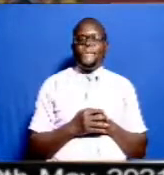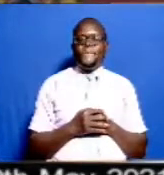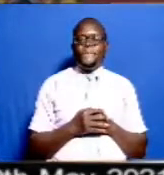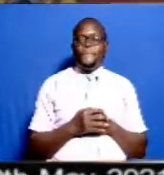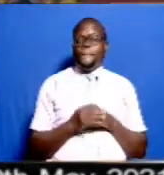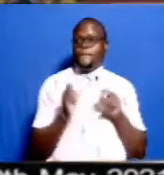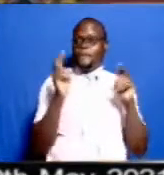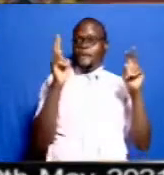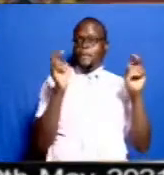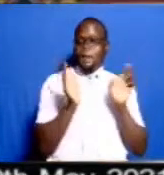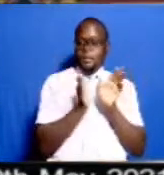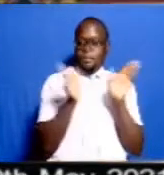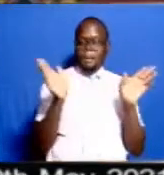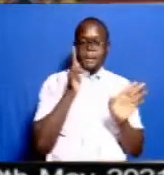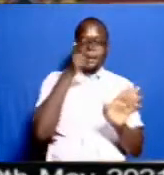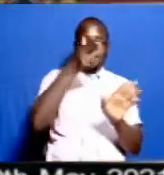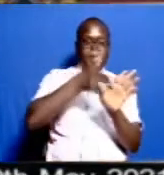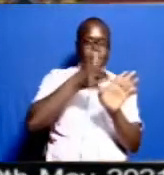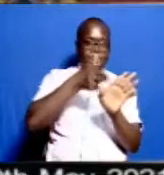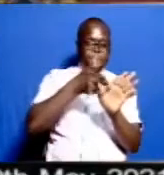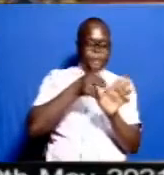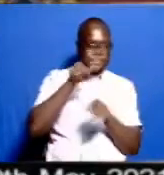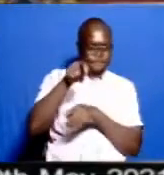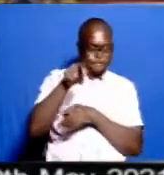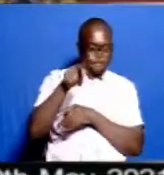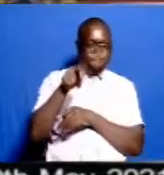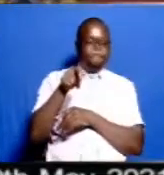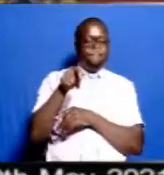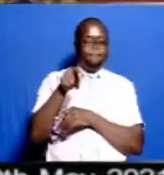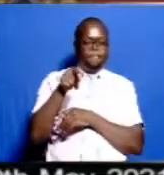on the matter of public participation.